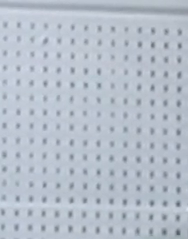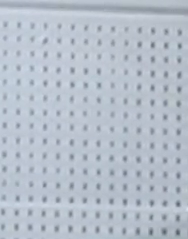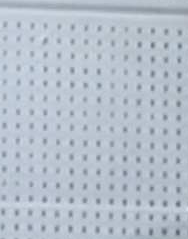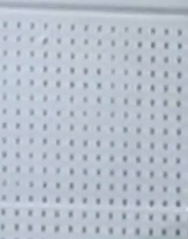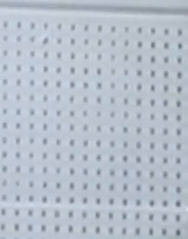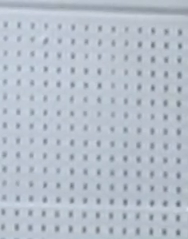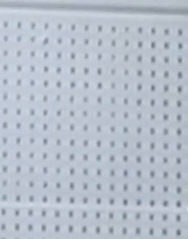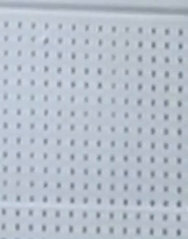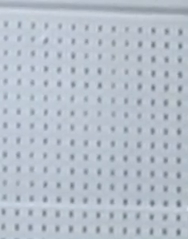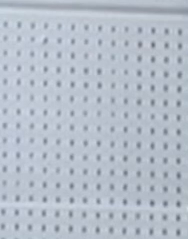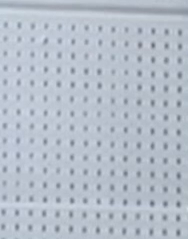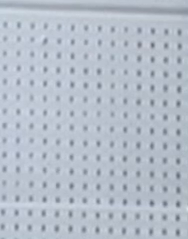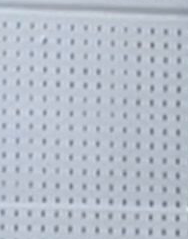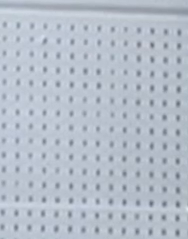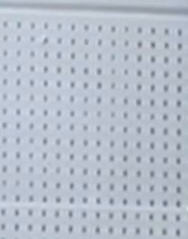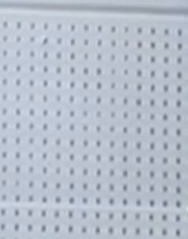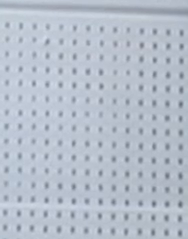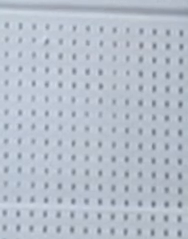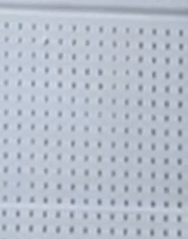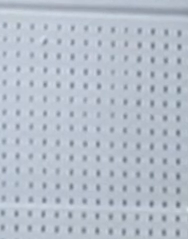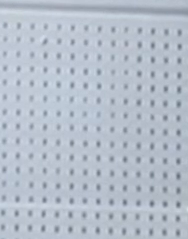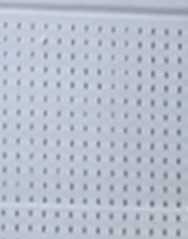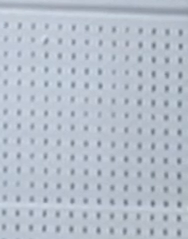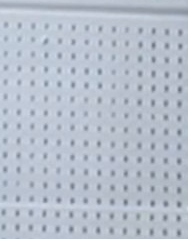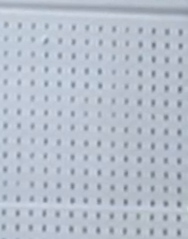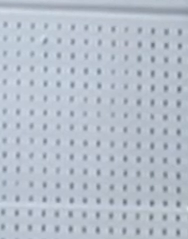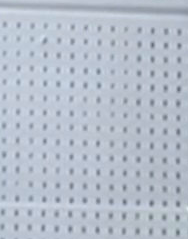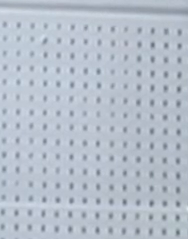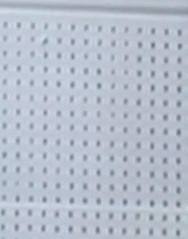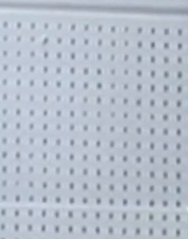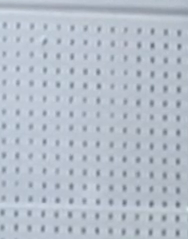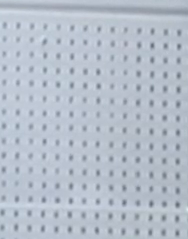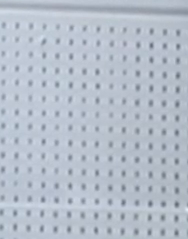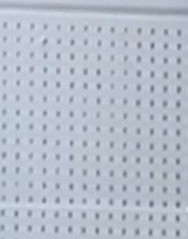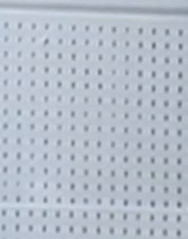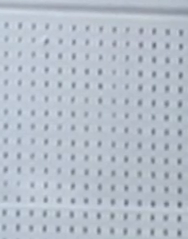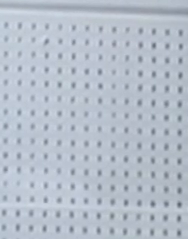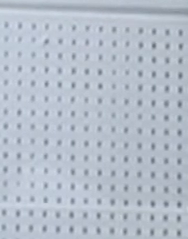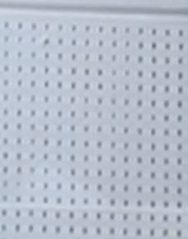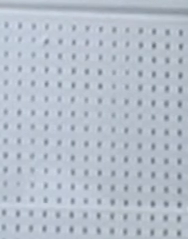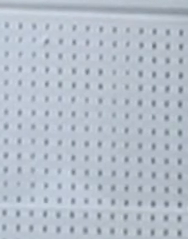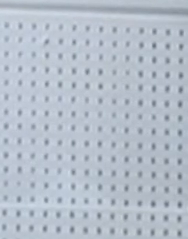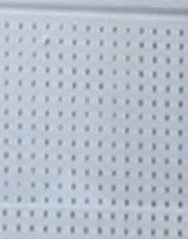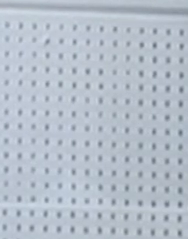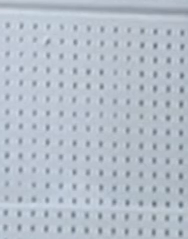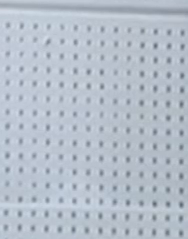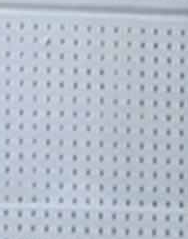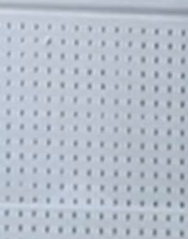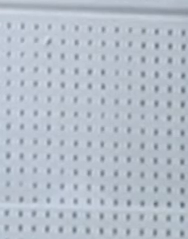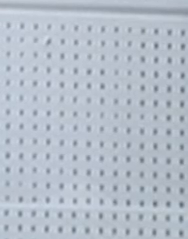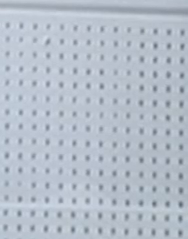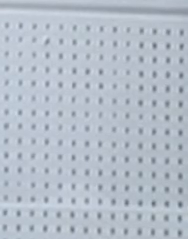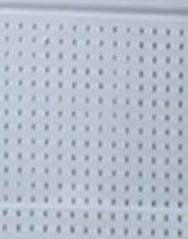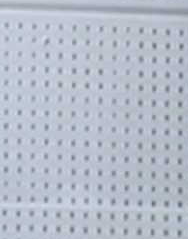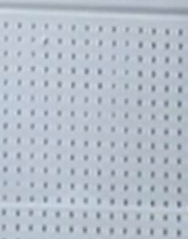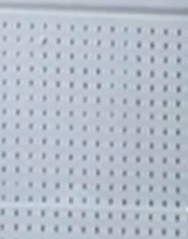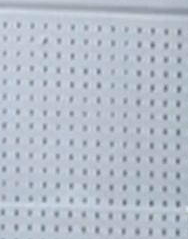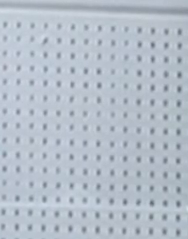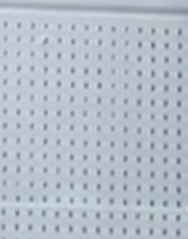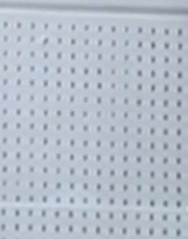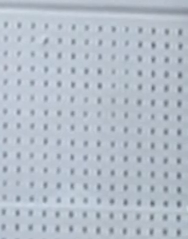of the court in the public prosecution is only available on the 18th. We need to approach the area of the applicant now. We've got